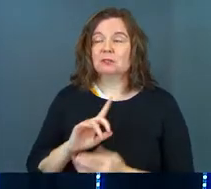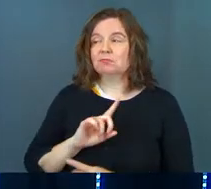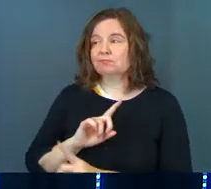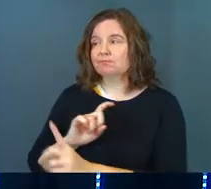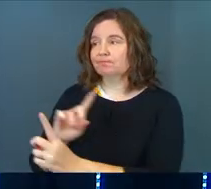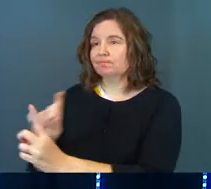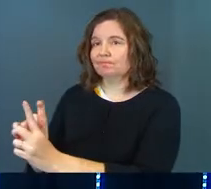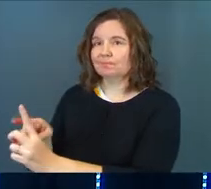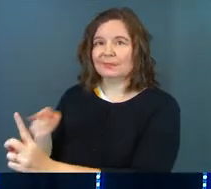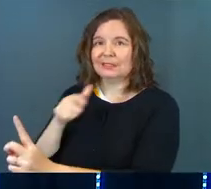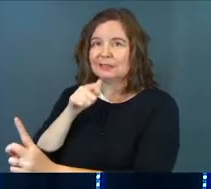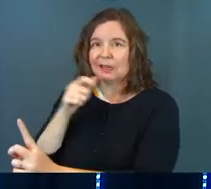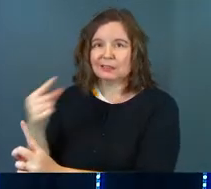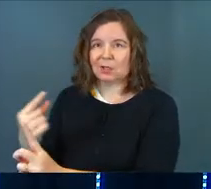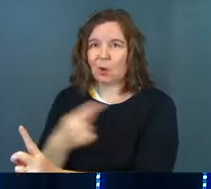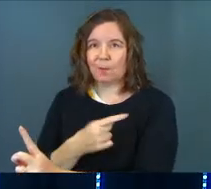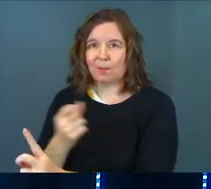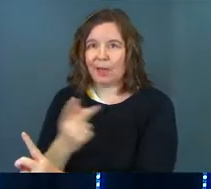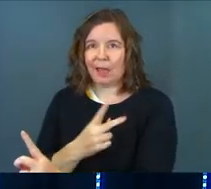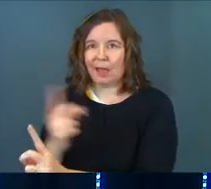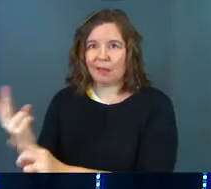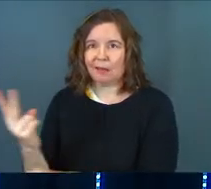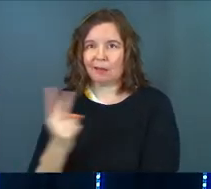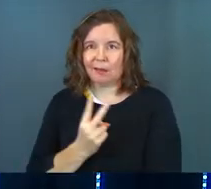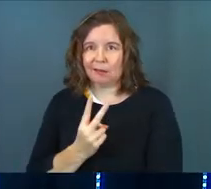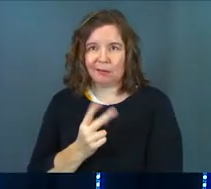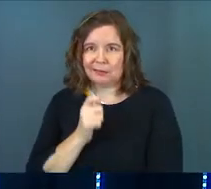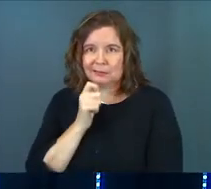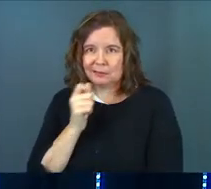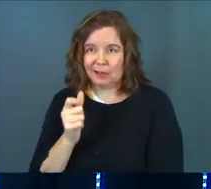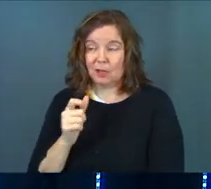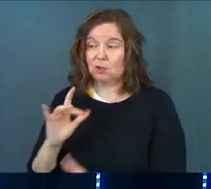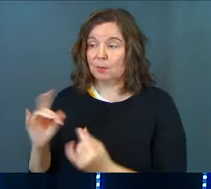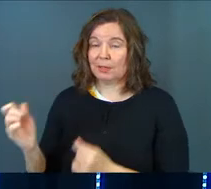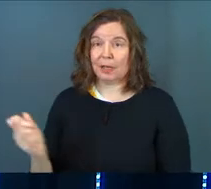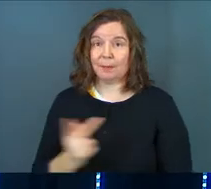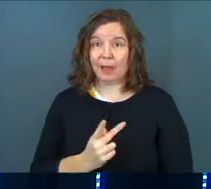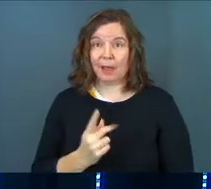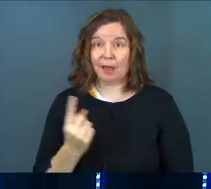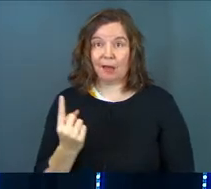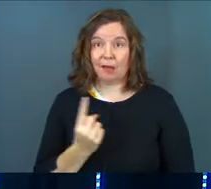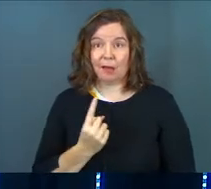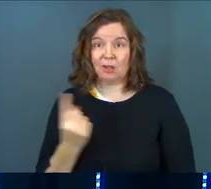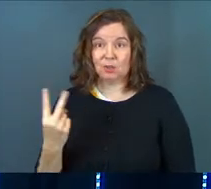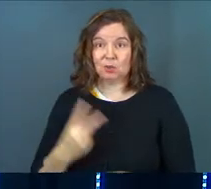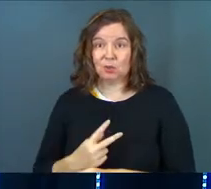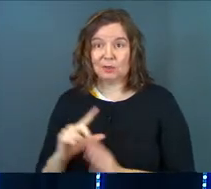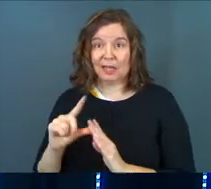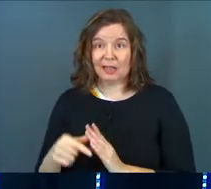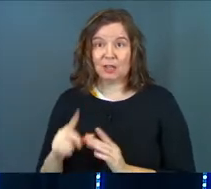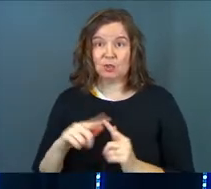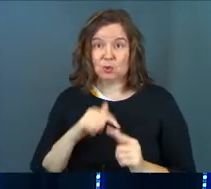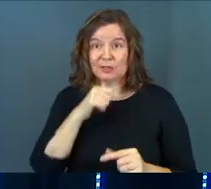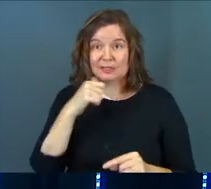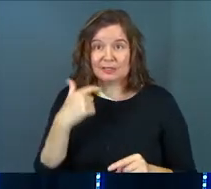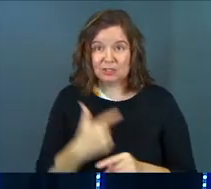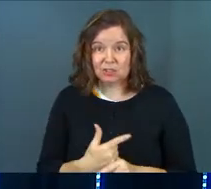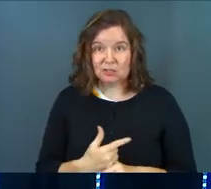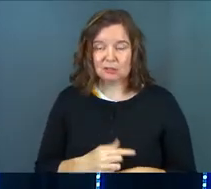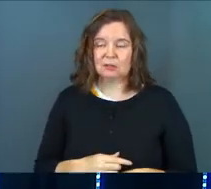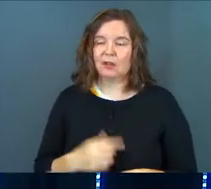Jesus does not go back with the messenger. So the messenger comes back 2 days later to the